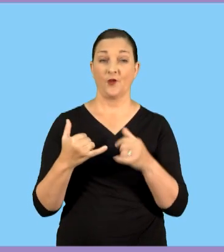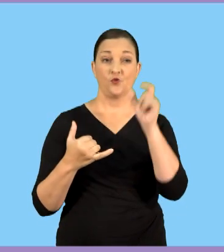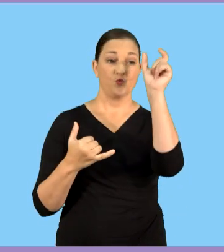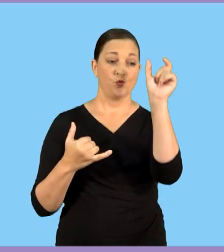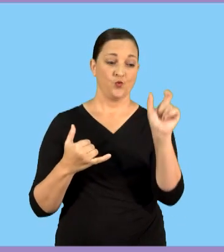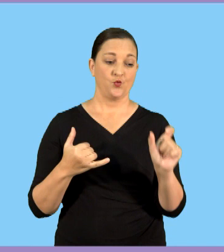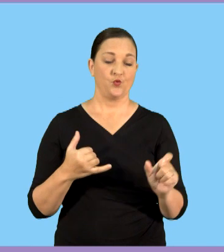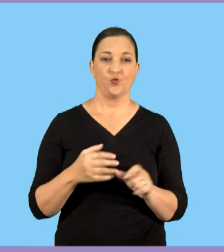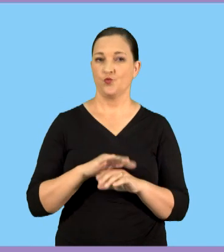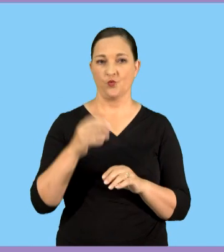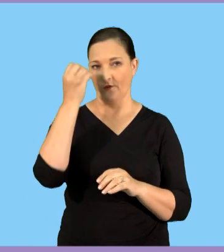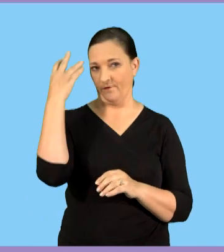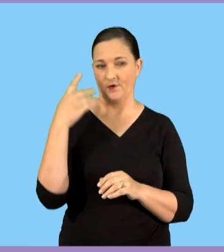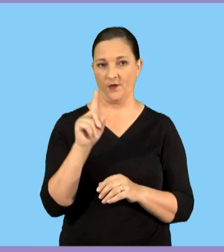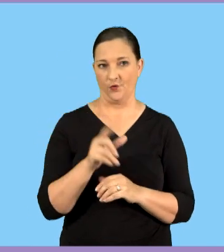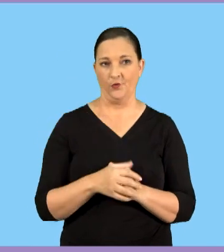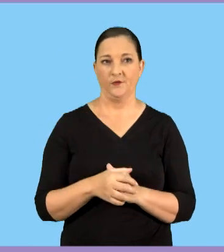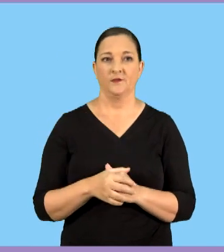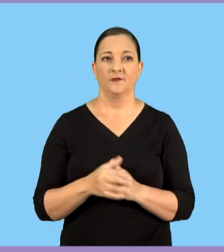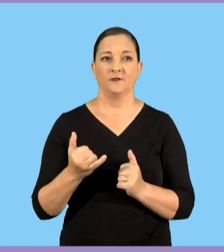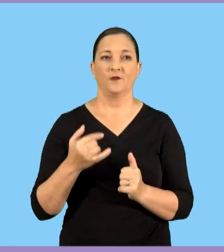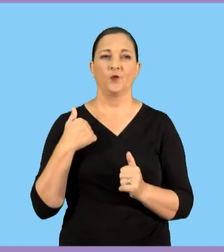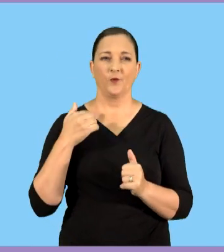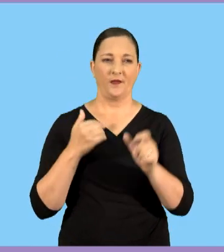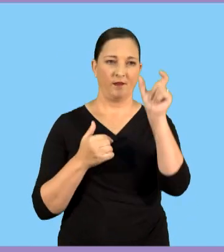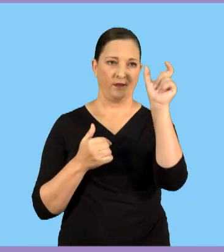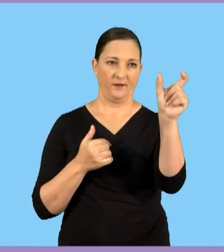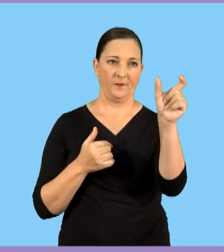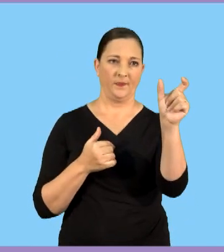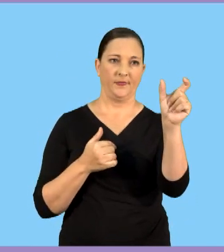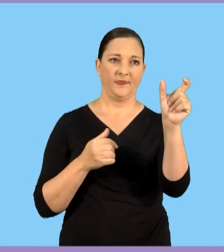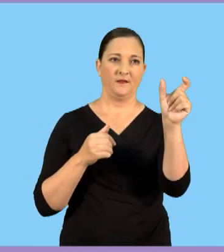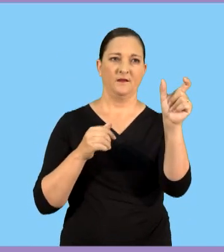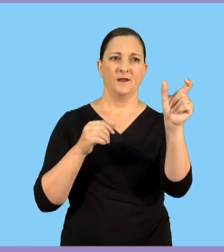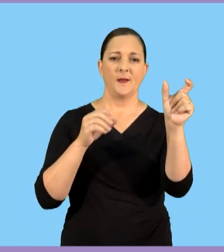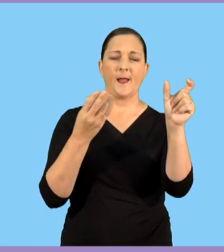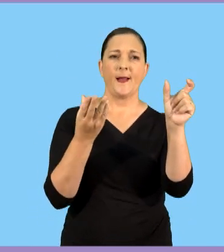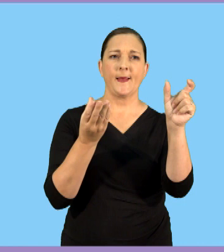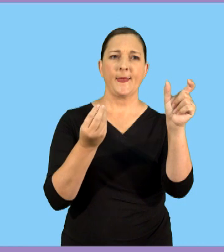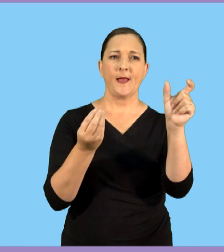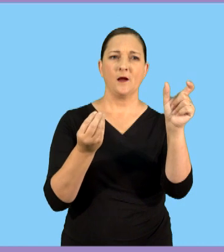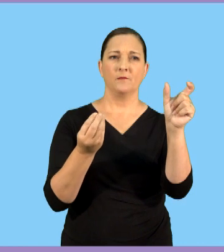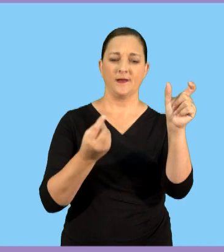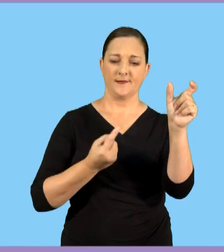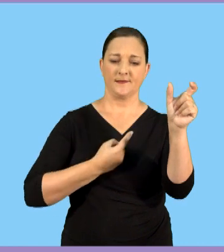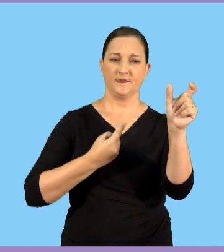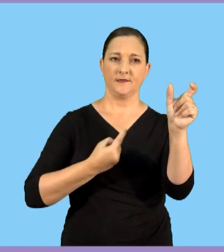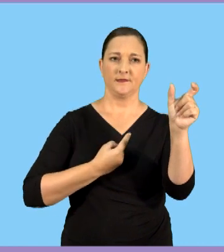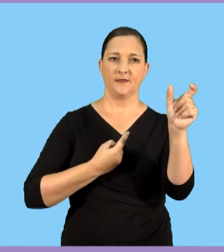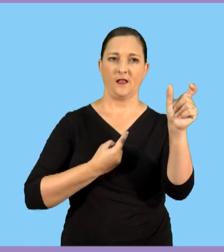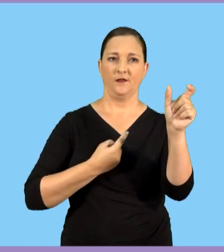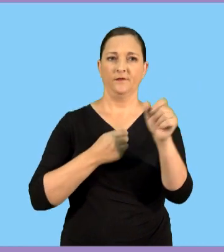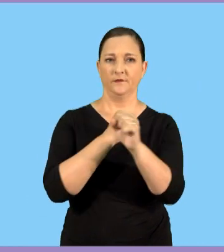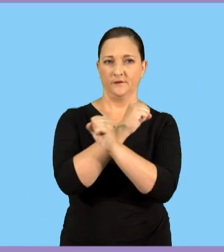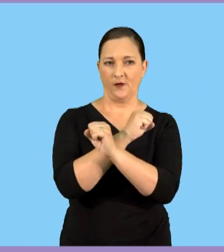Let's look at the keywords that we are going to be working with during this lesson. We have the square numbers, and that is the value you get when you multiply a number